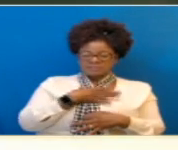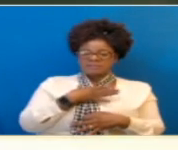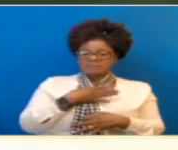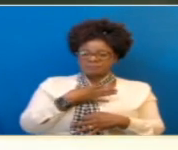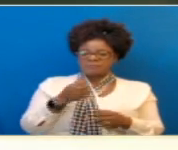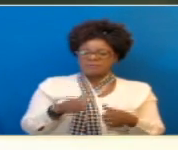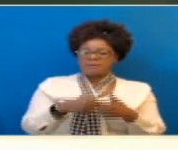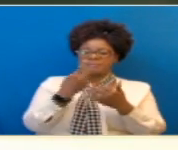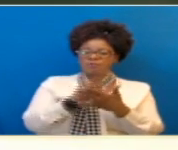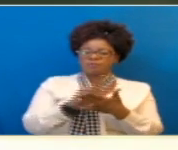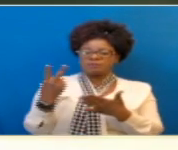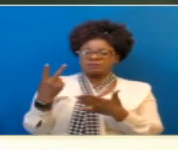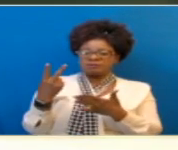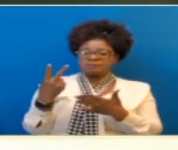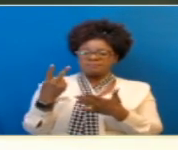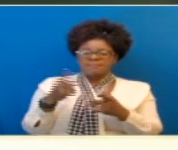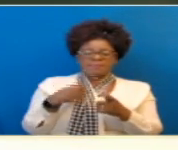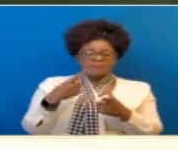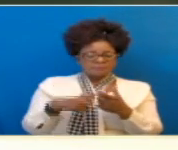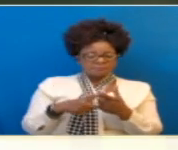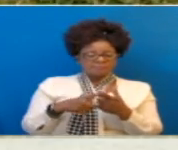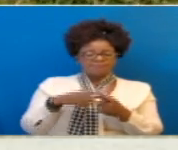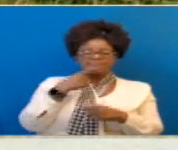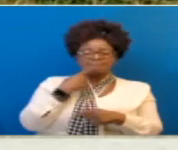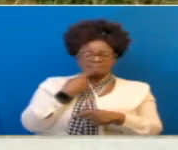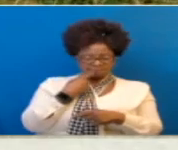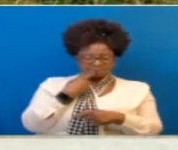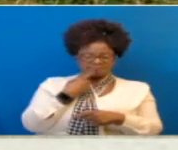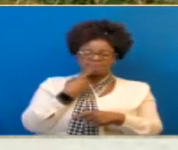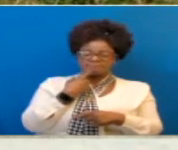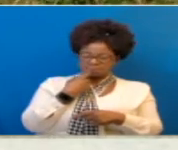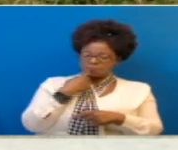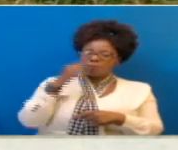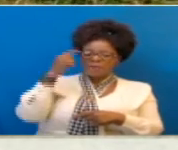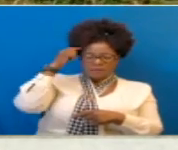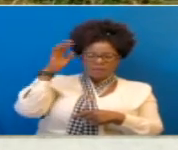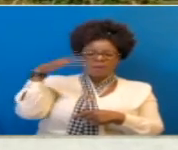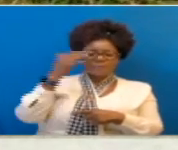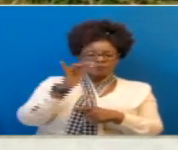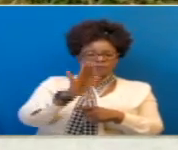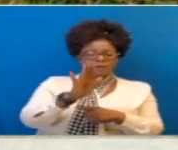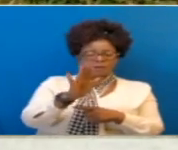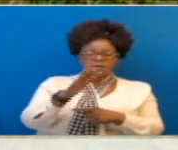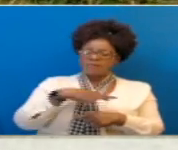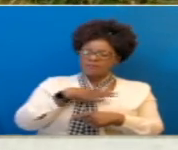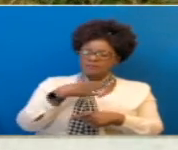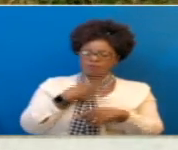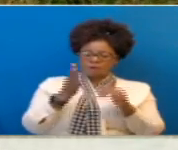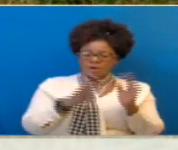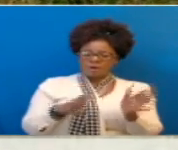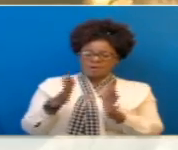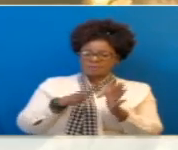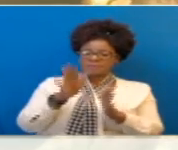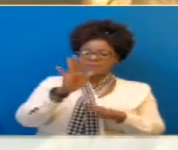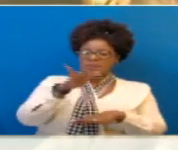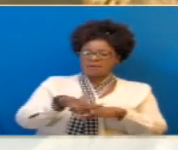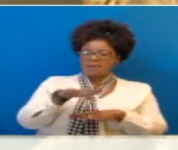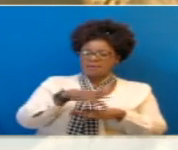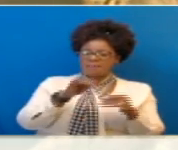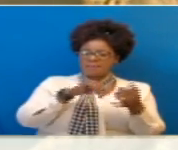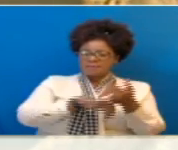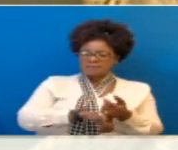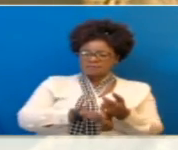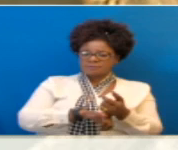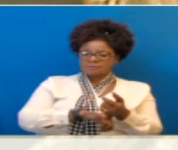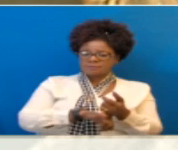in a row. It turned out that the visits were about her. The elderly men were visiting their homestead to arrange her early marriage. I was married to